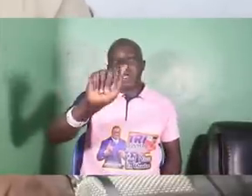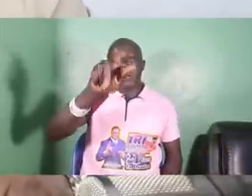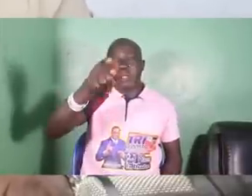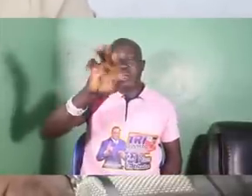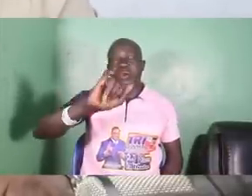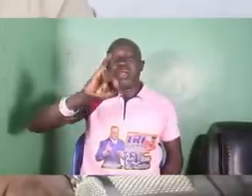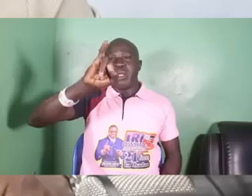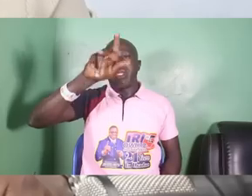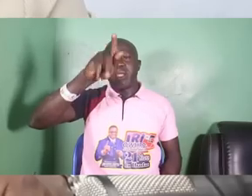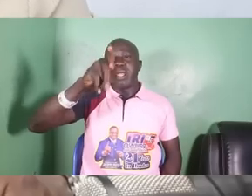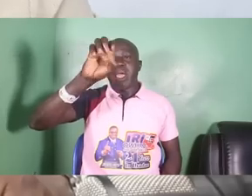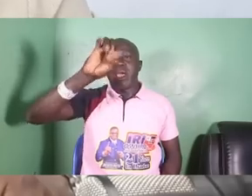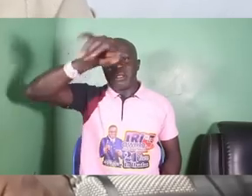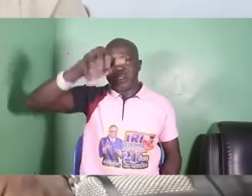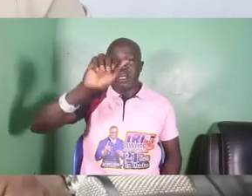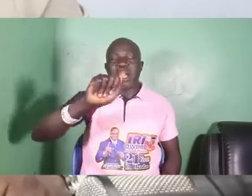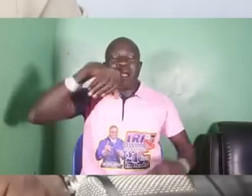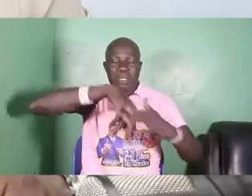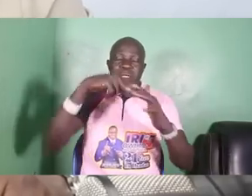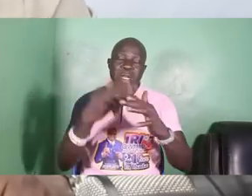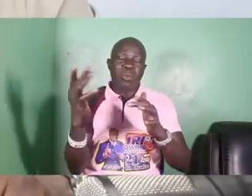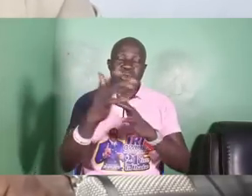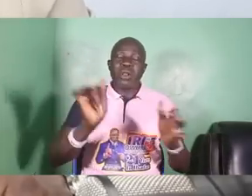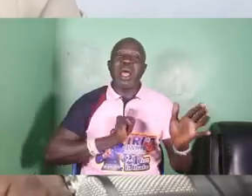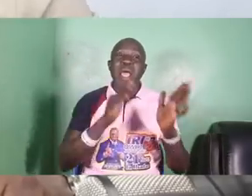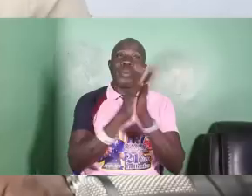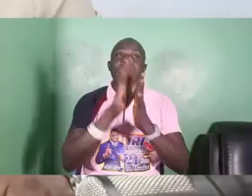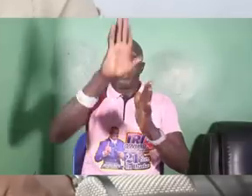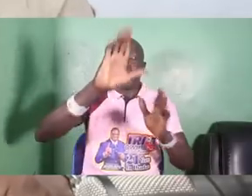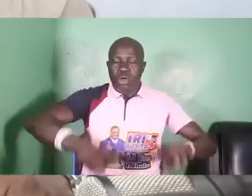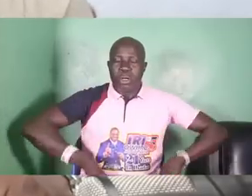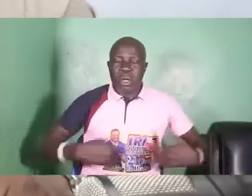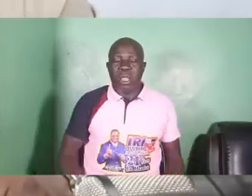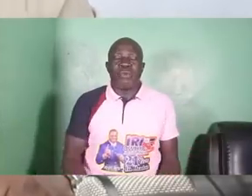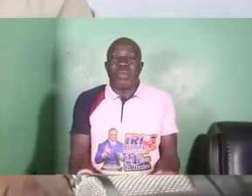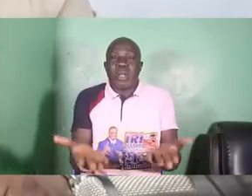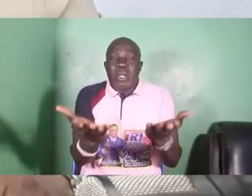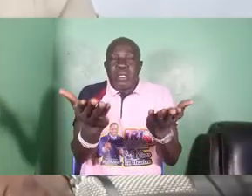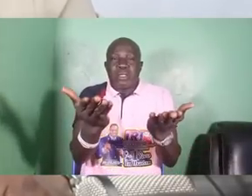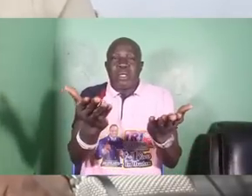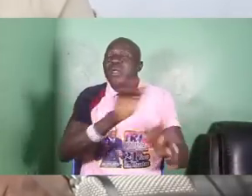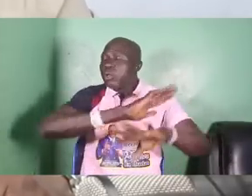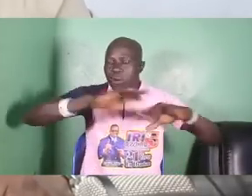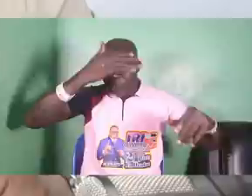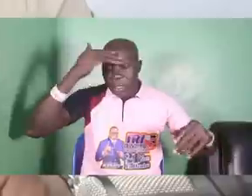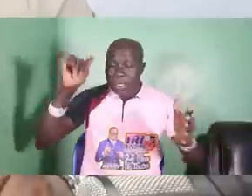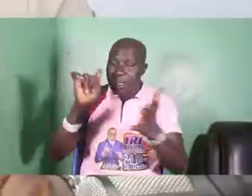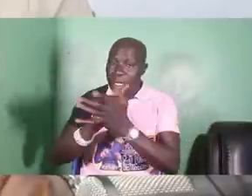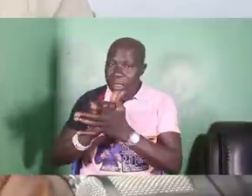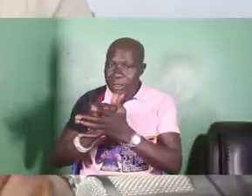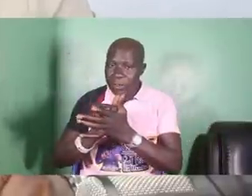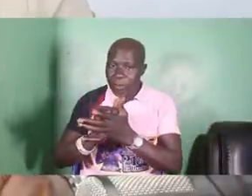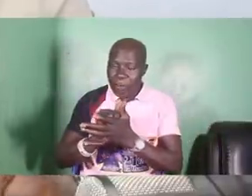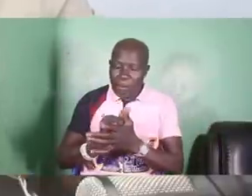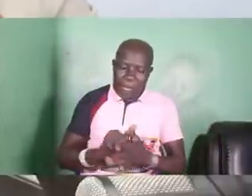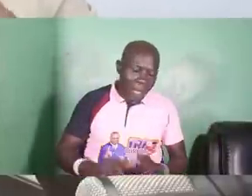Ne Ekeja. In Ekeja. Loru koluwa. In the name of the Lord. I pray. Aye re adide. Amen. Don't forget that.